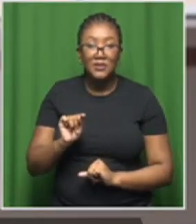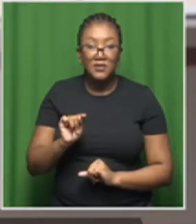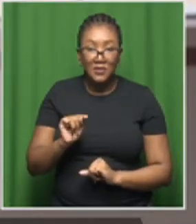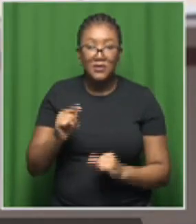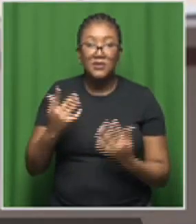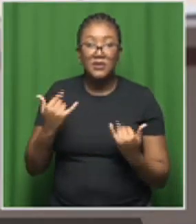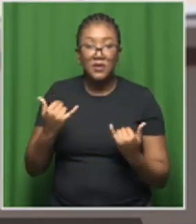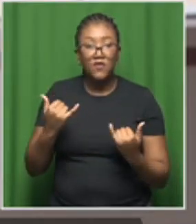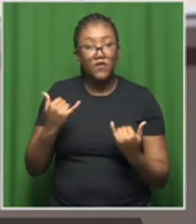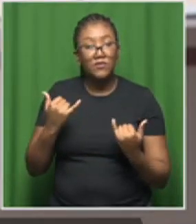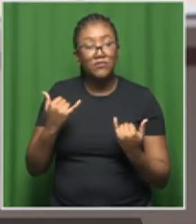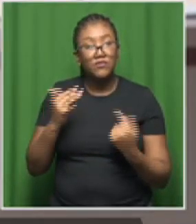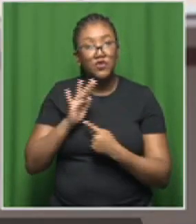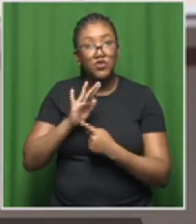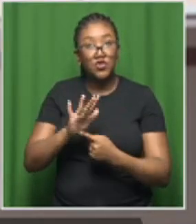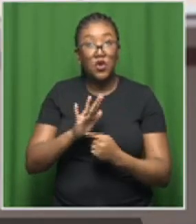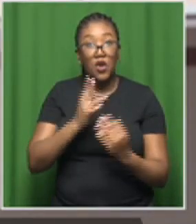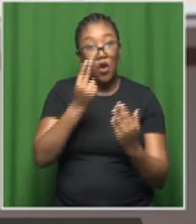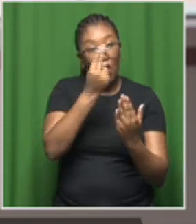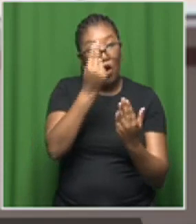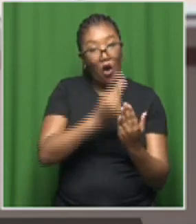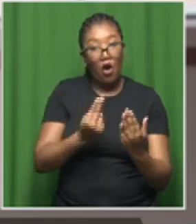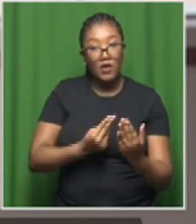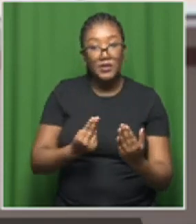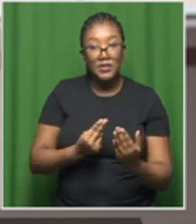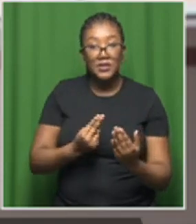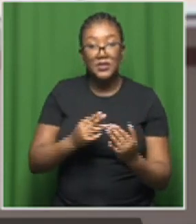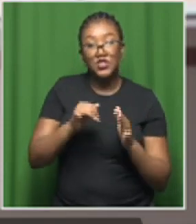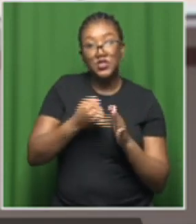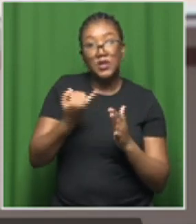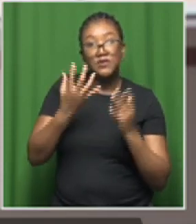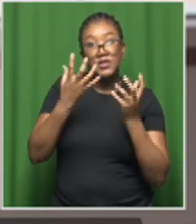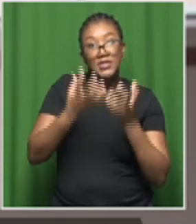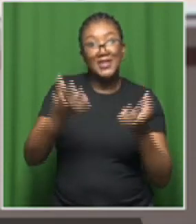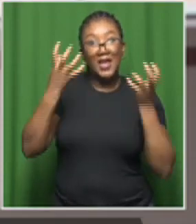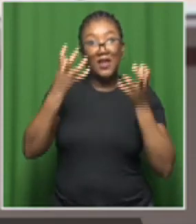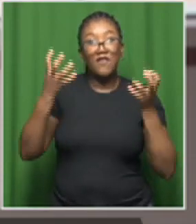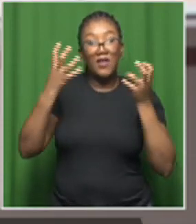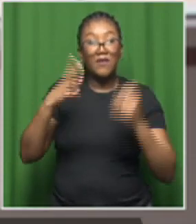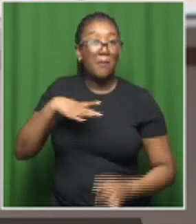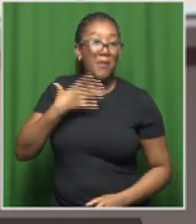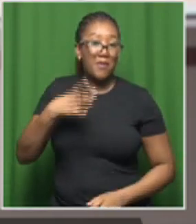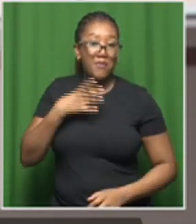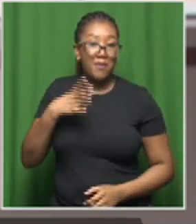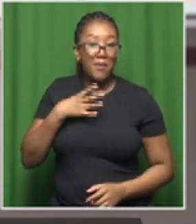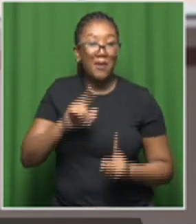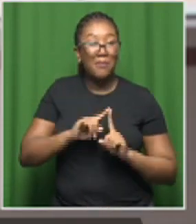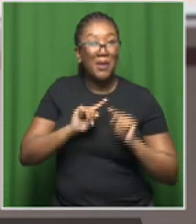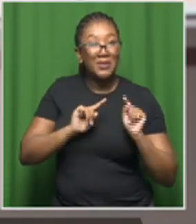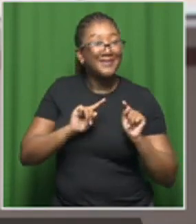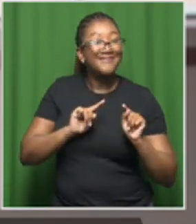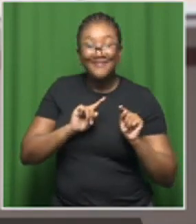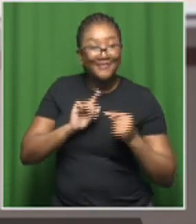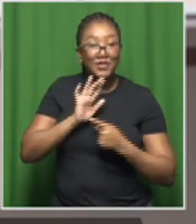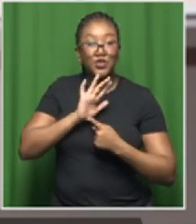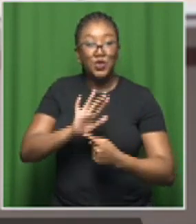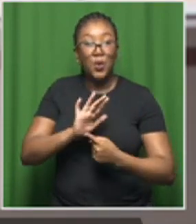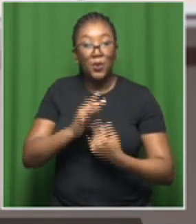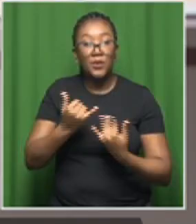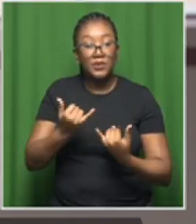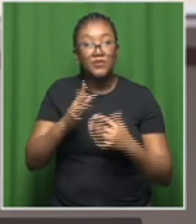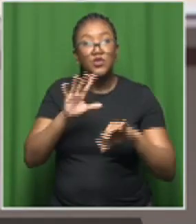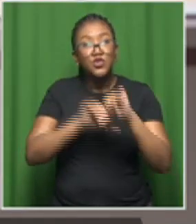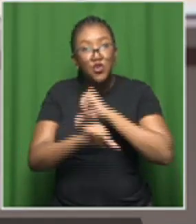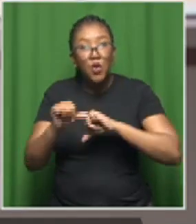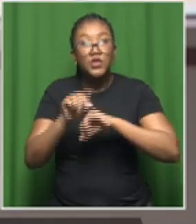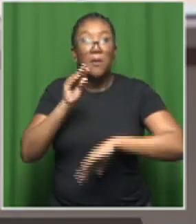about highlighting that art is not just a decorative kind of activity, but that it highlights important social